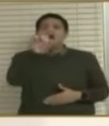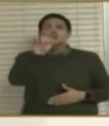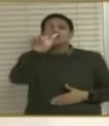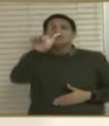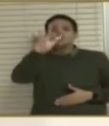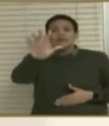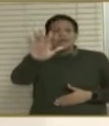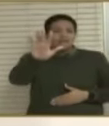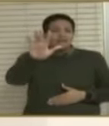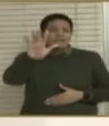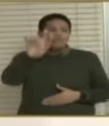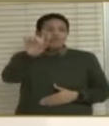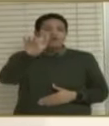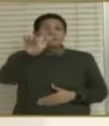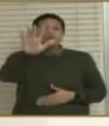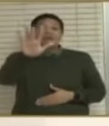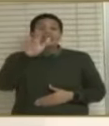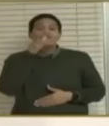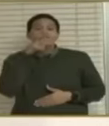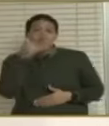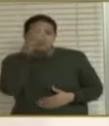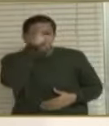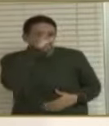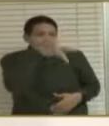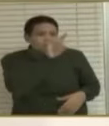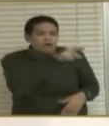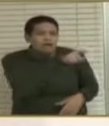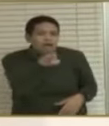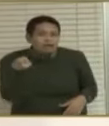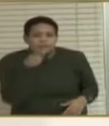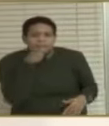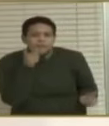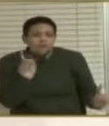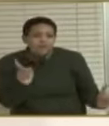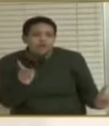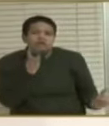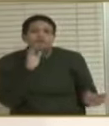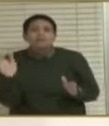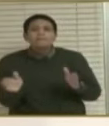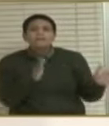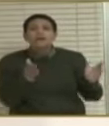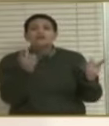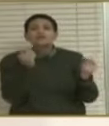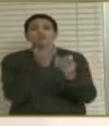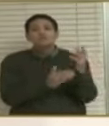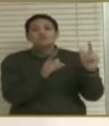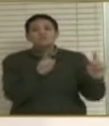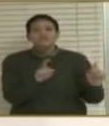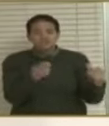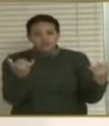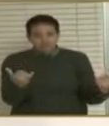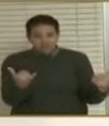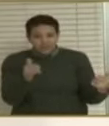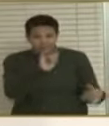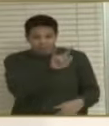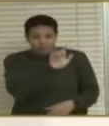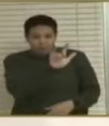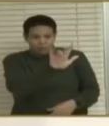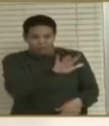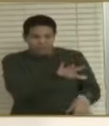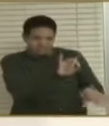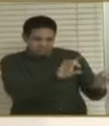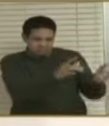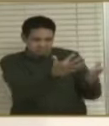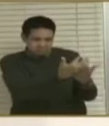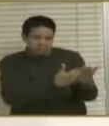125 that are now being sought. There are plans to do some tests today, I'm told, between up to